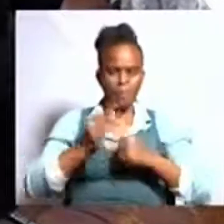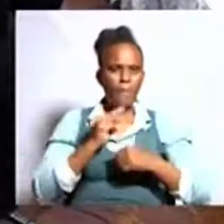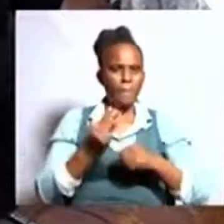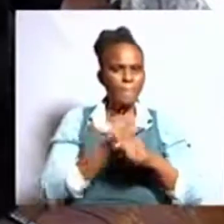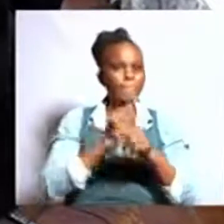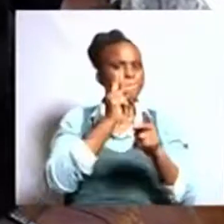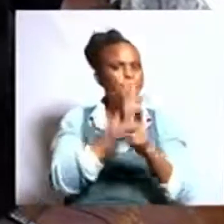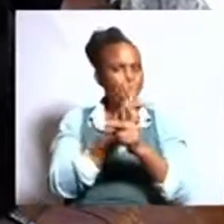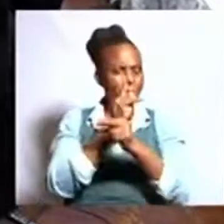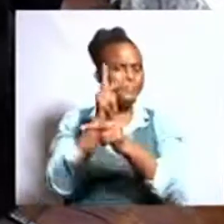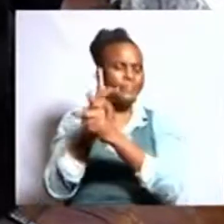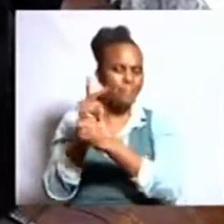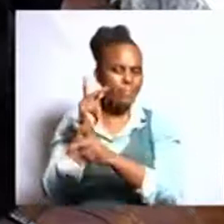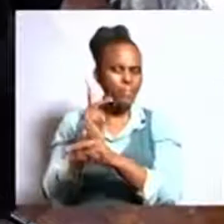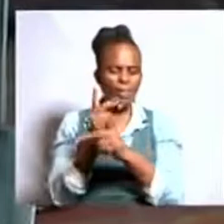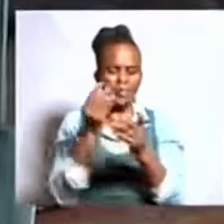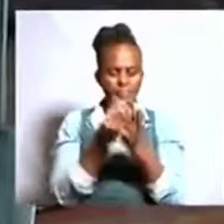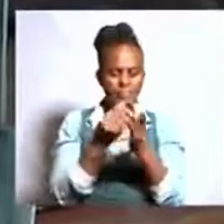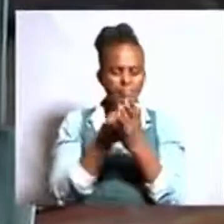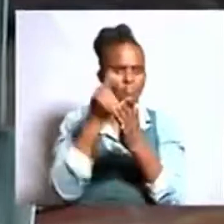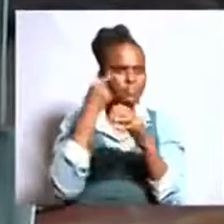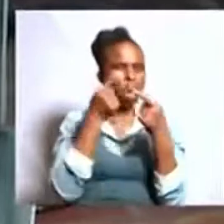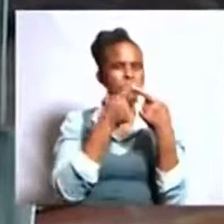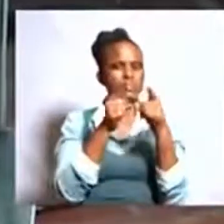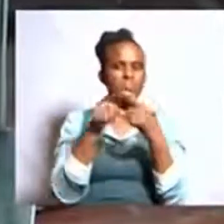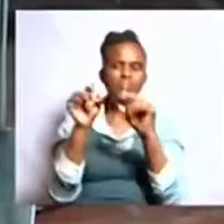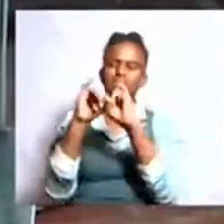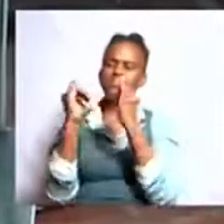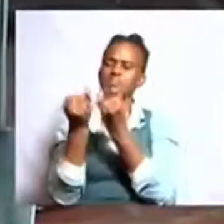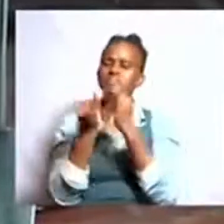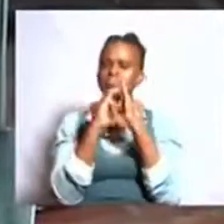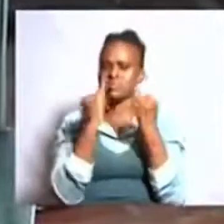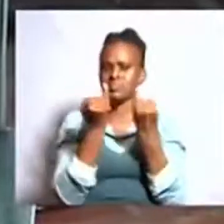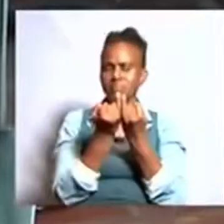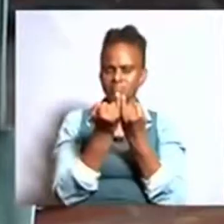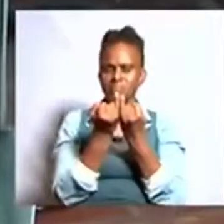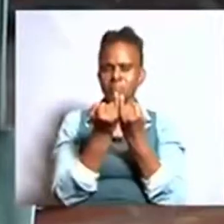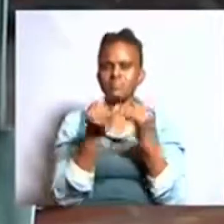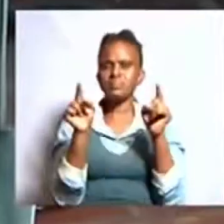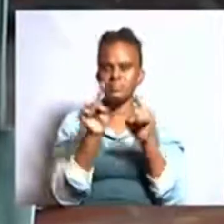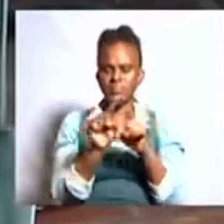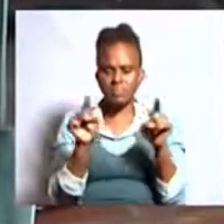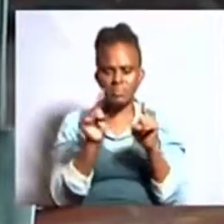keep funds for various institutions, and